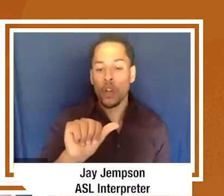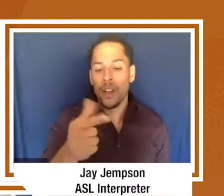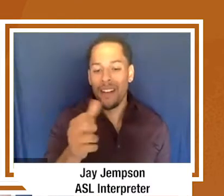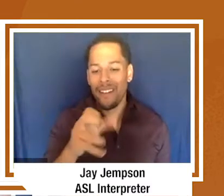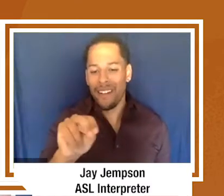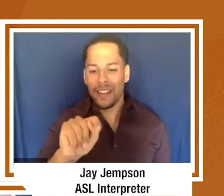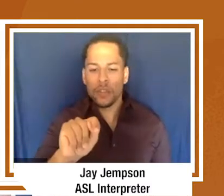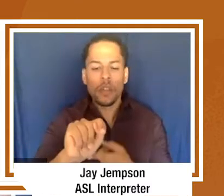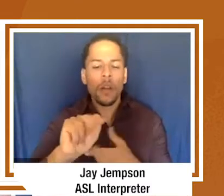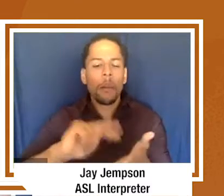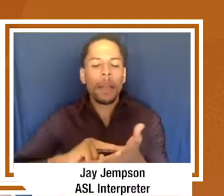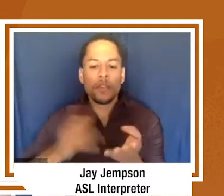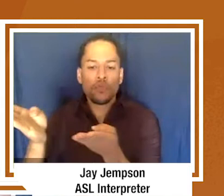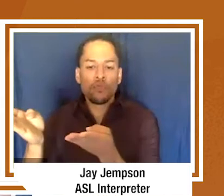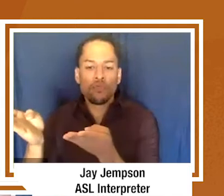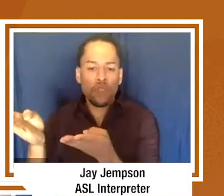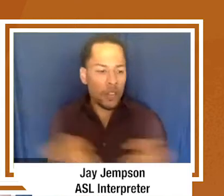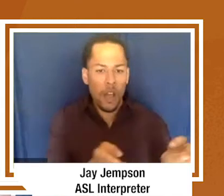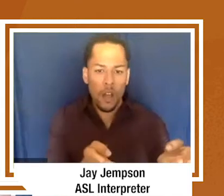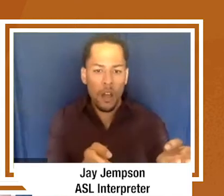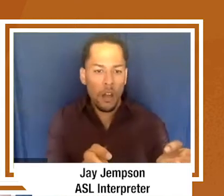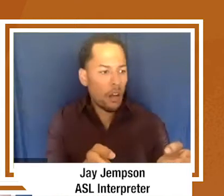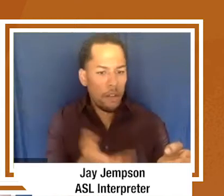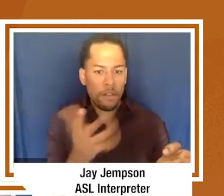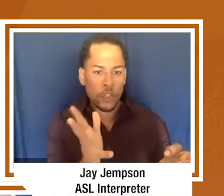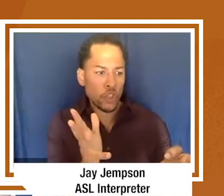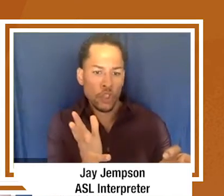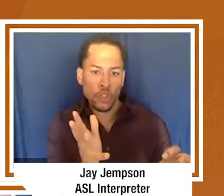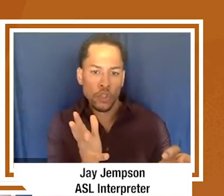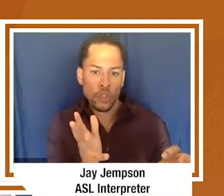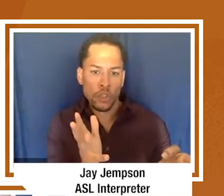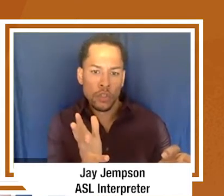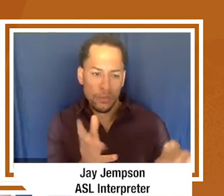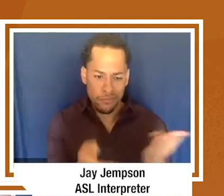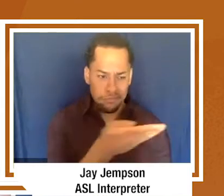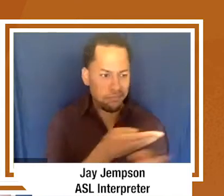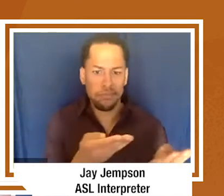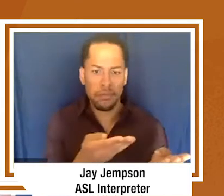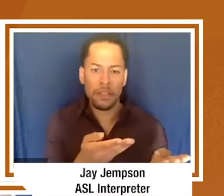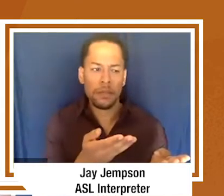word agent represents a transactional thing. And we really want